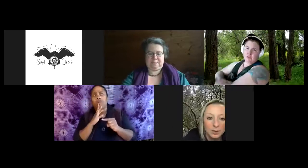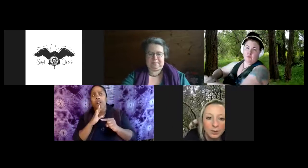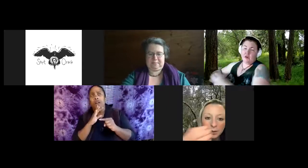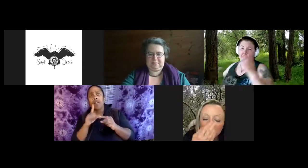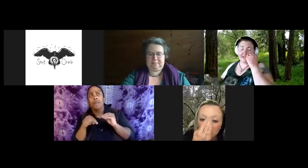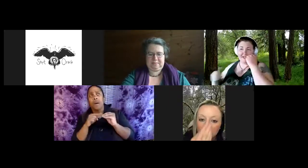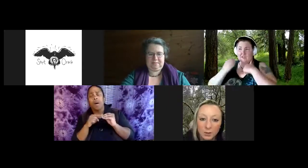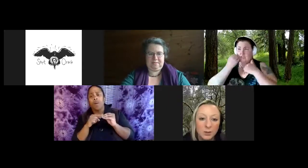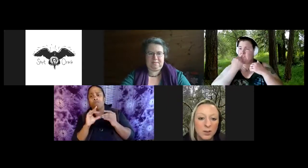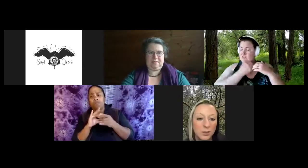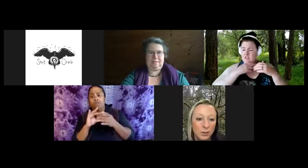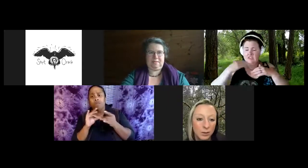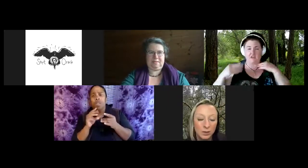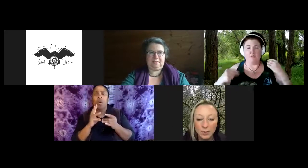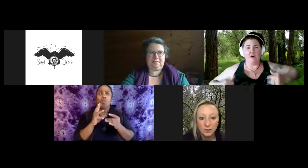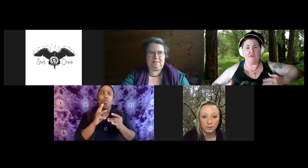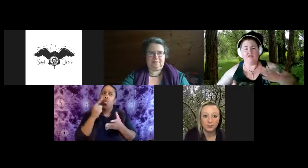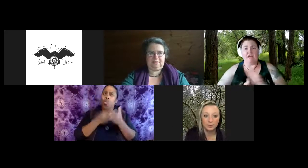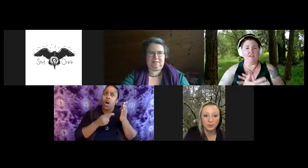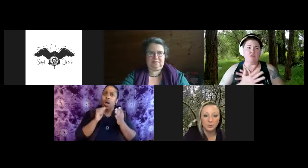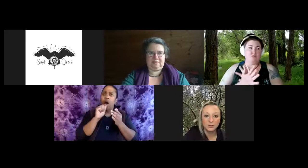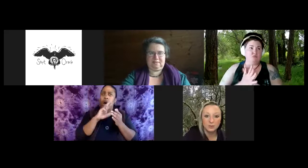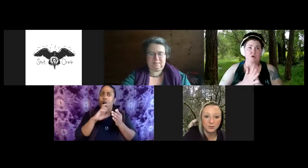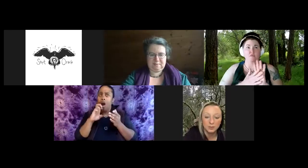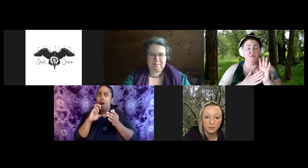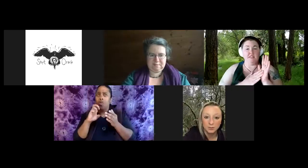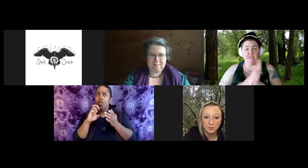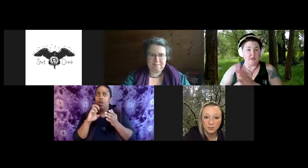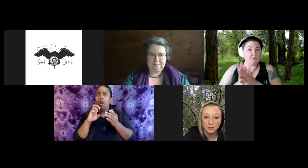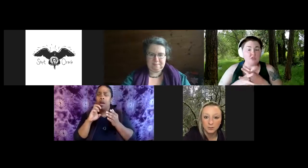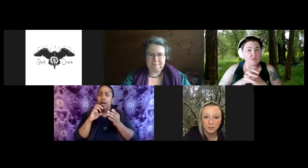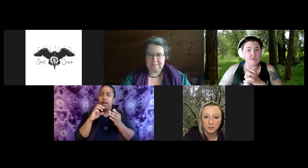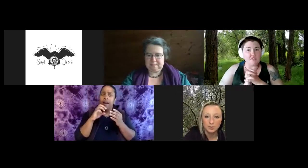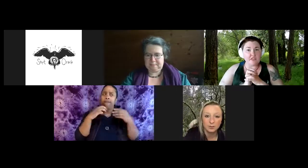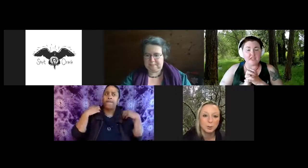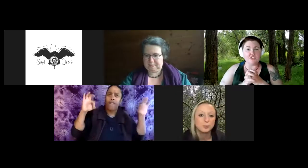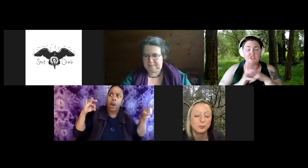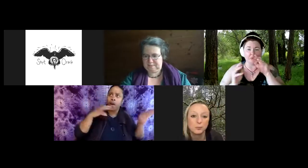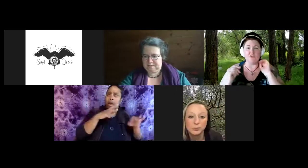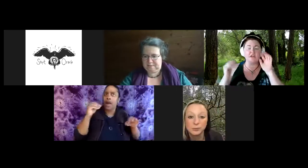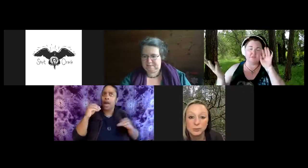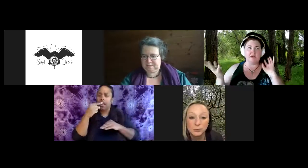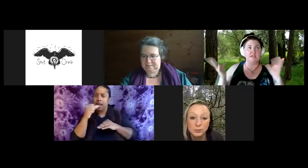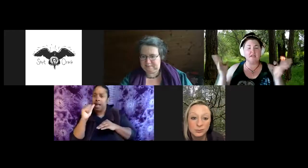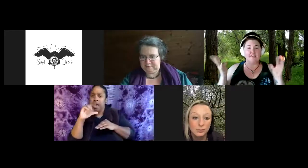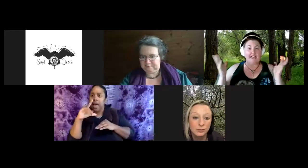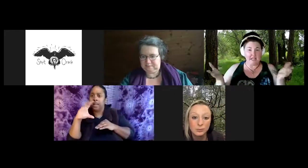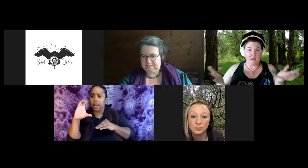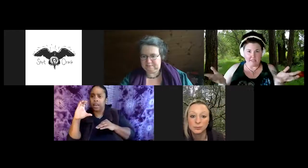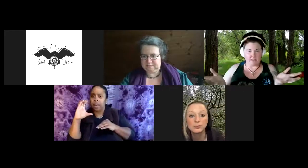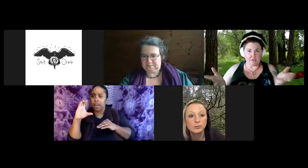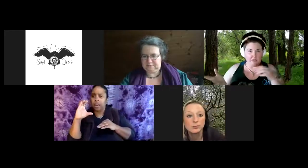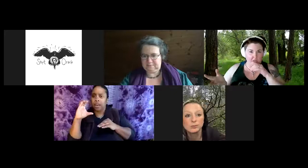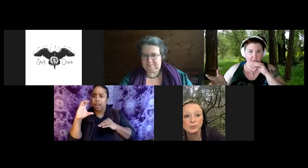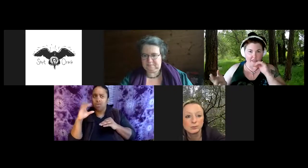um like water galactics and water fae, there's probably some sort of connection. When you're talking about